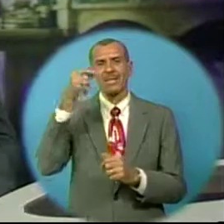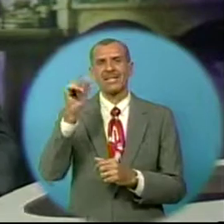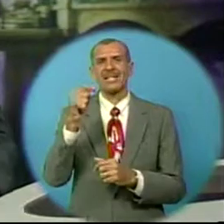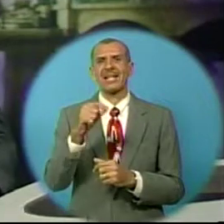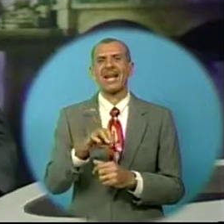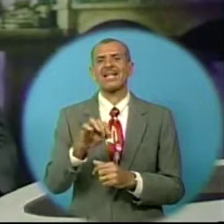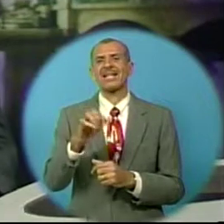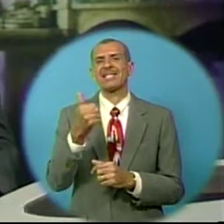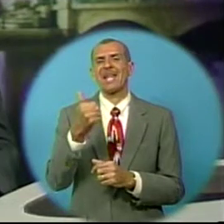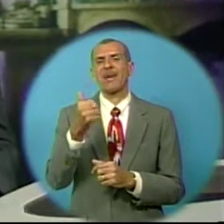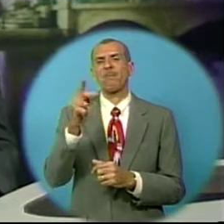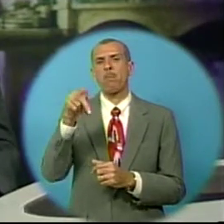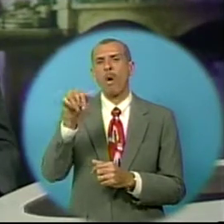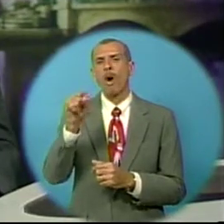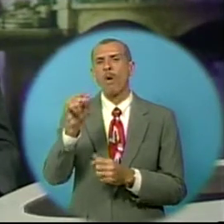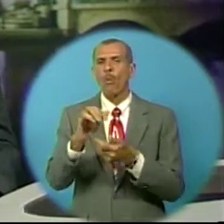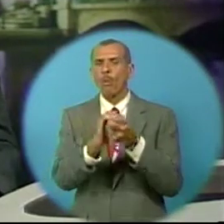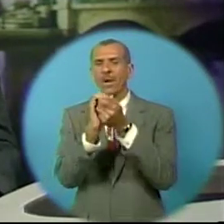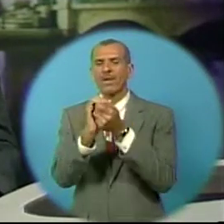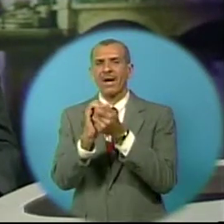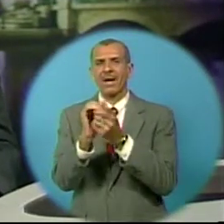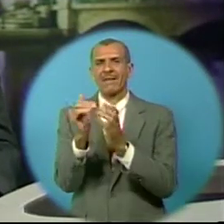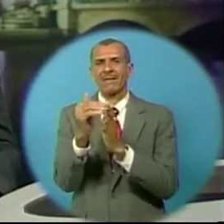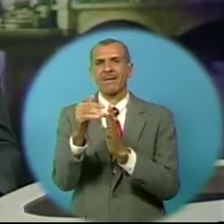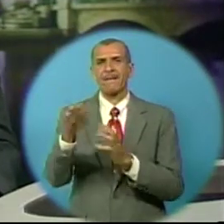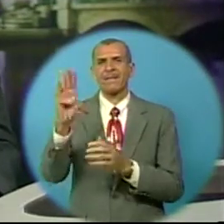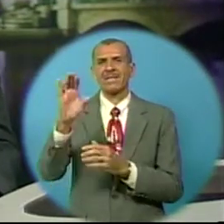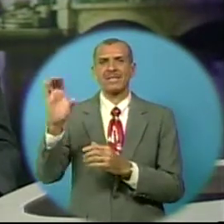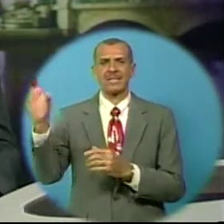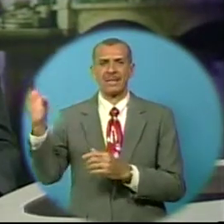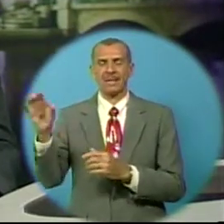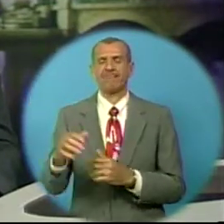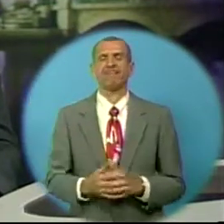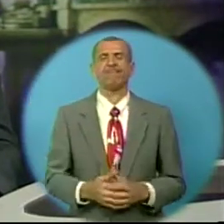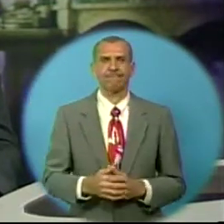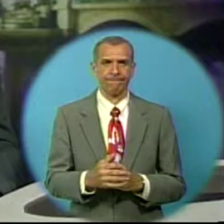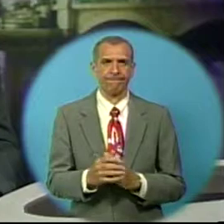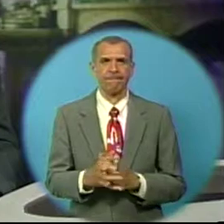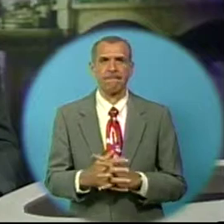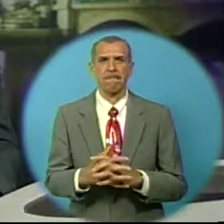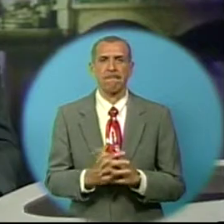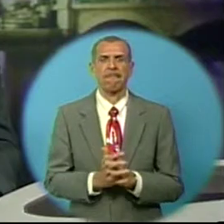a 10-point win over first division's BCC. Shane Jones reports on that game.